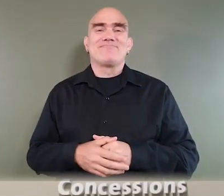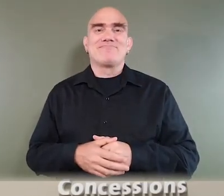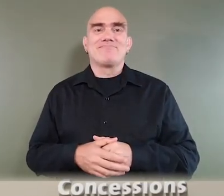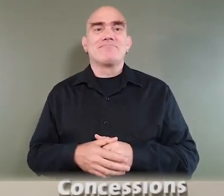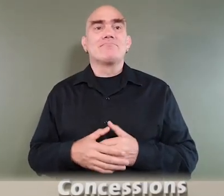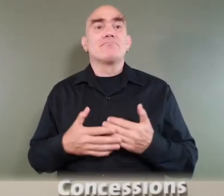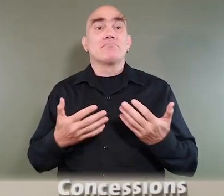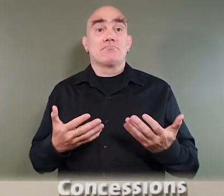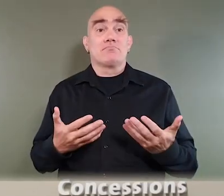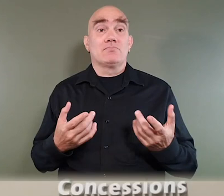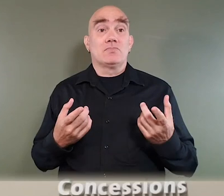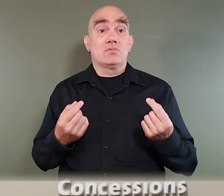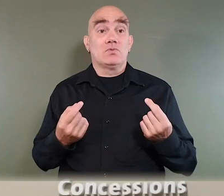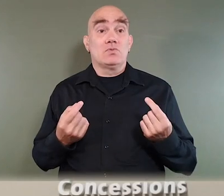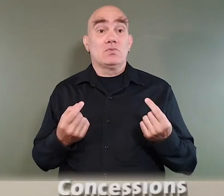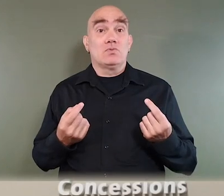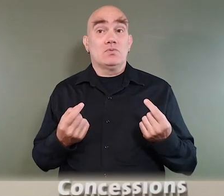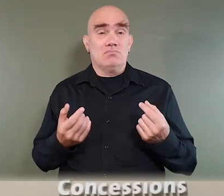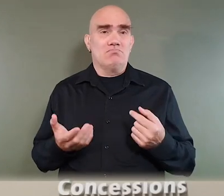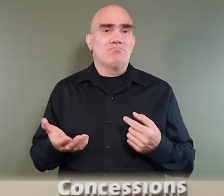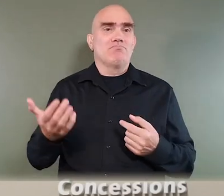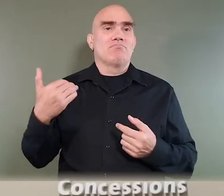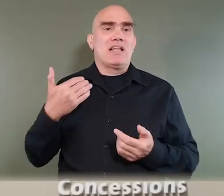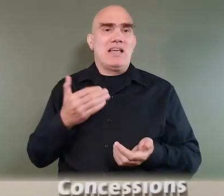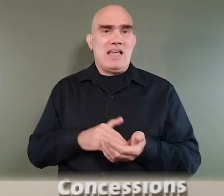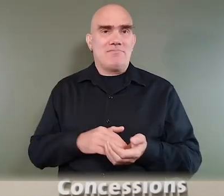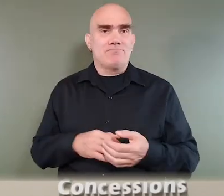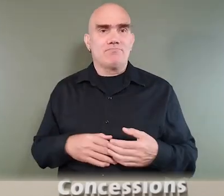in. Take one arm up.